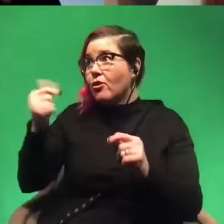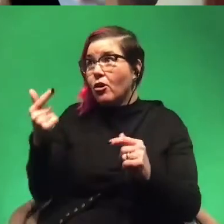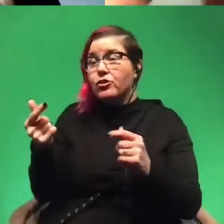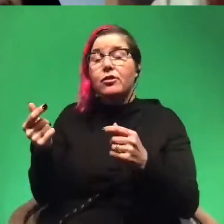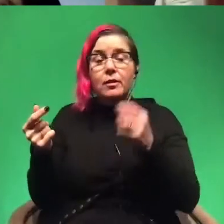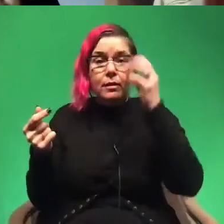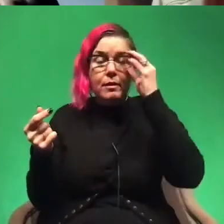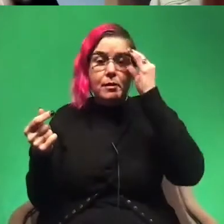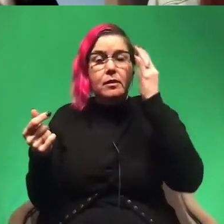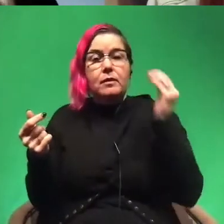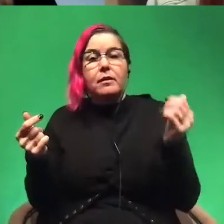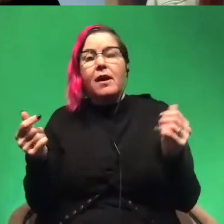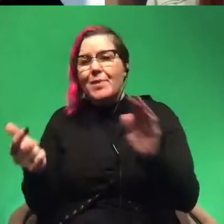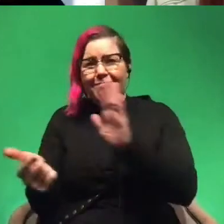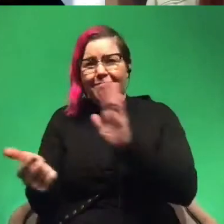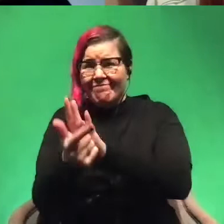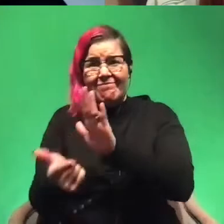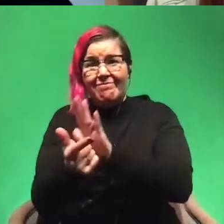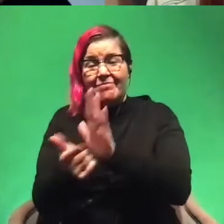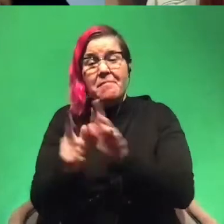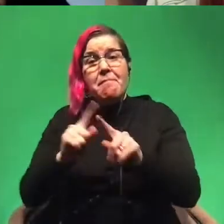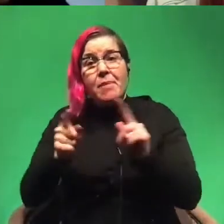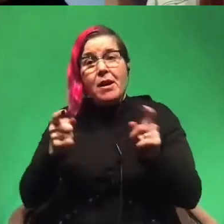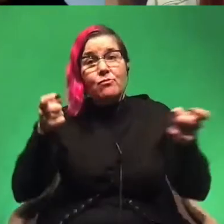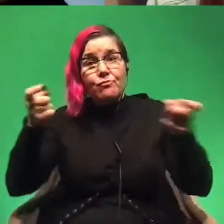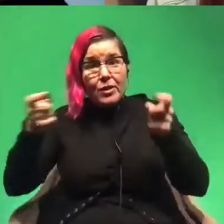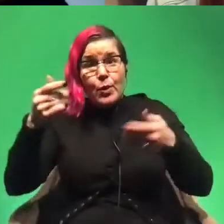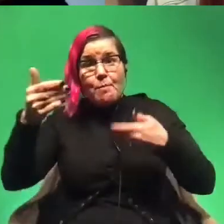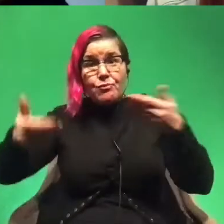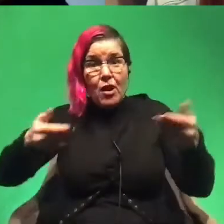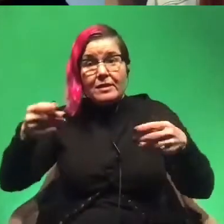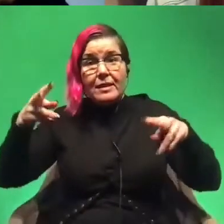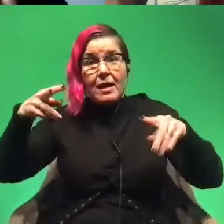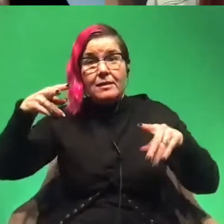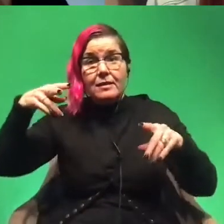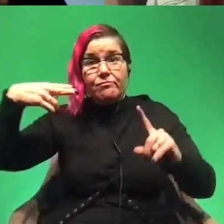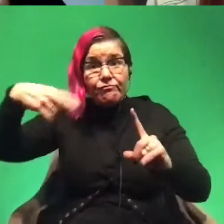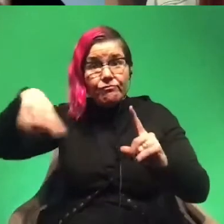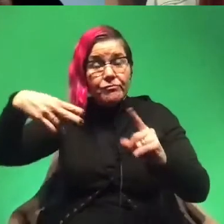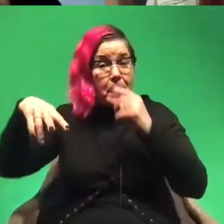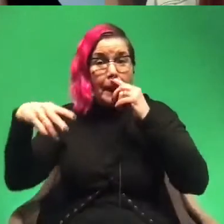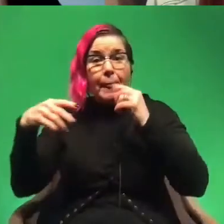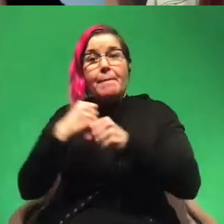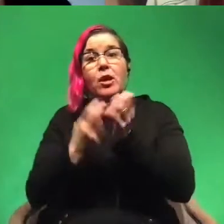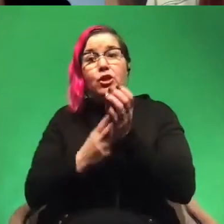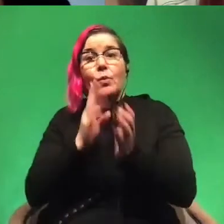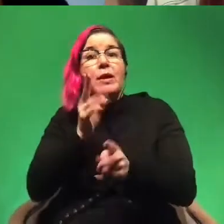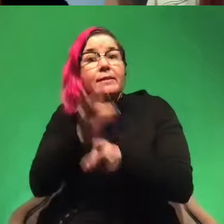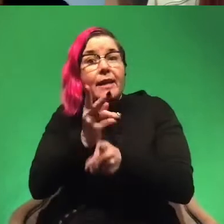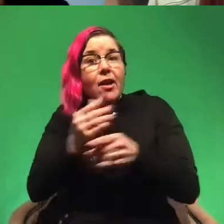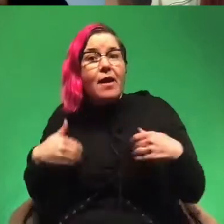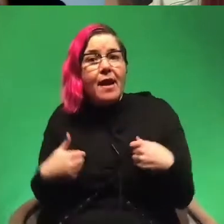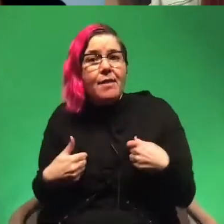And he's got numerous violations, but regulatory process to ensure that he's taking care of these animals is